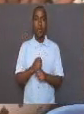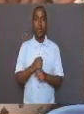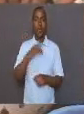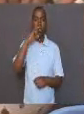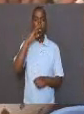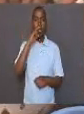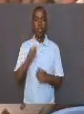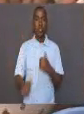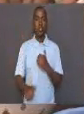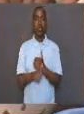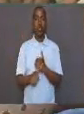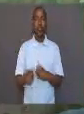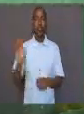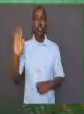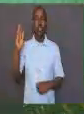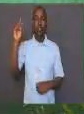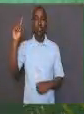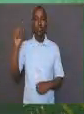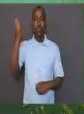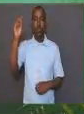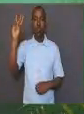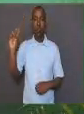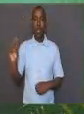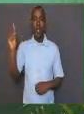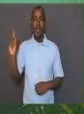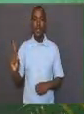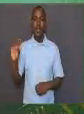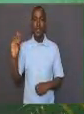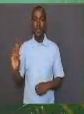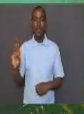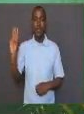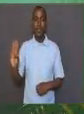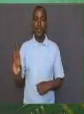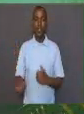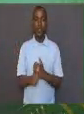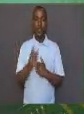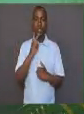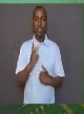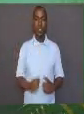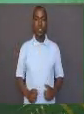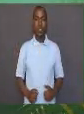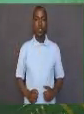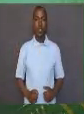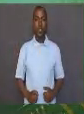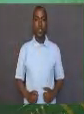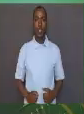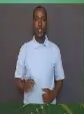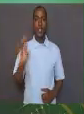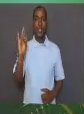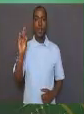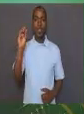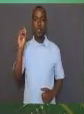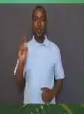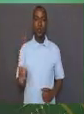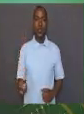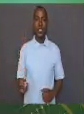with schistosomiasis. After his treatment, only 7%